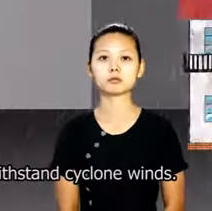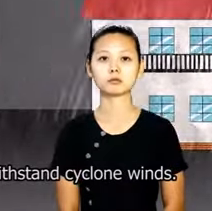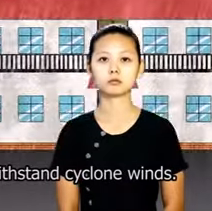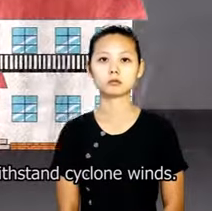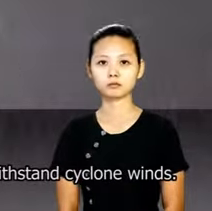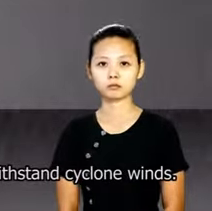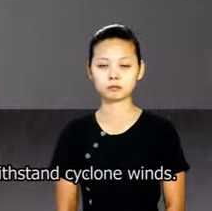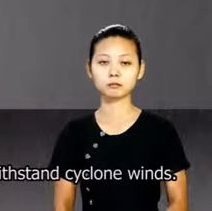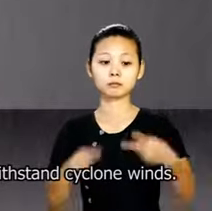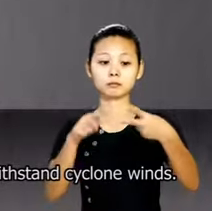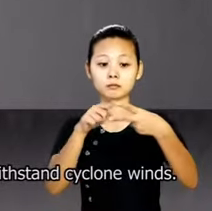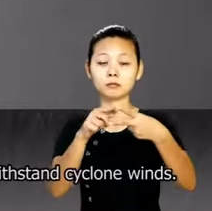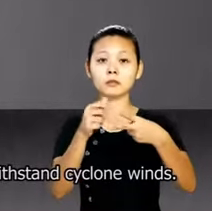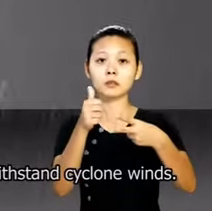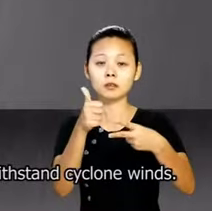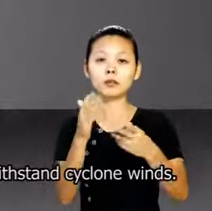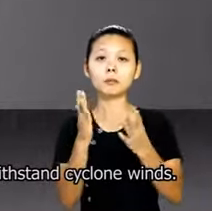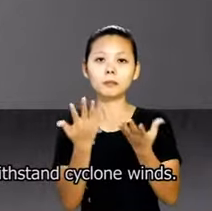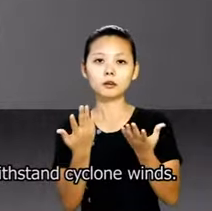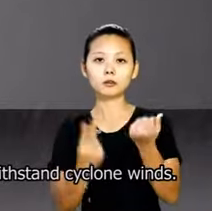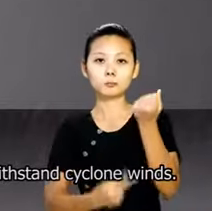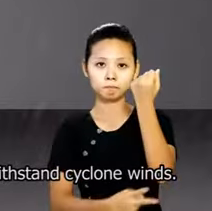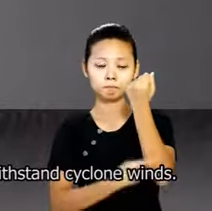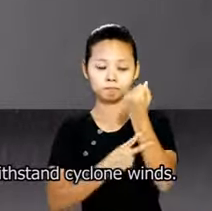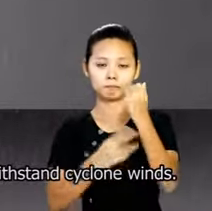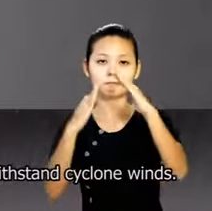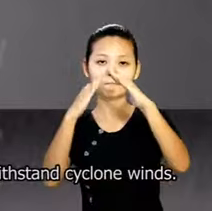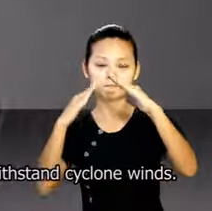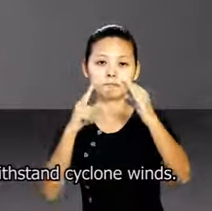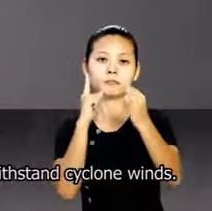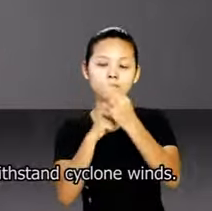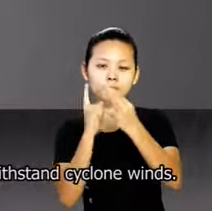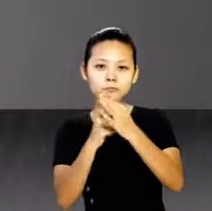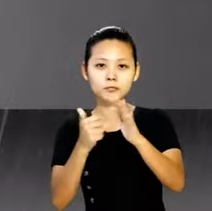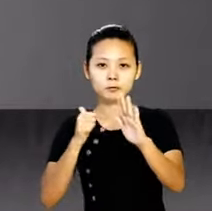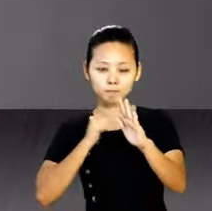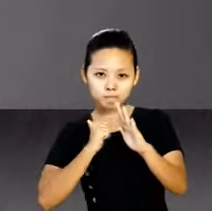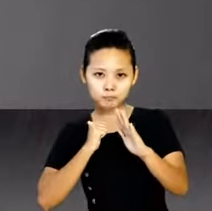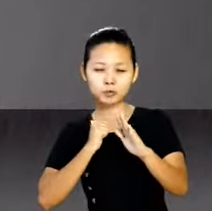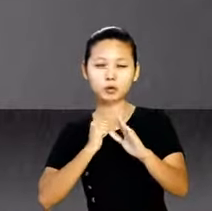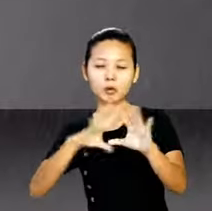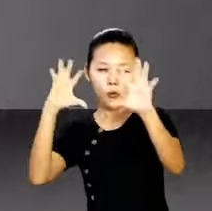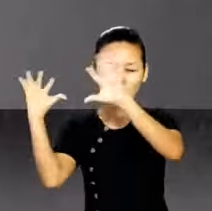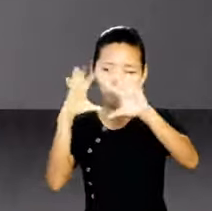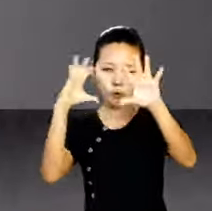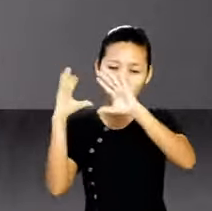of retrofitted buildings is that it can withstand cyclone winds.